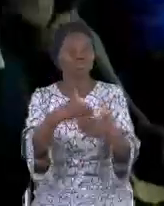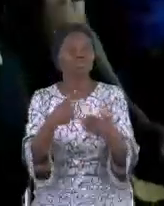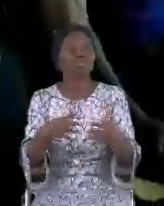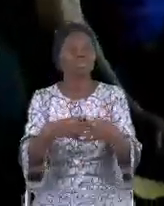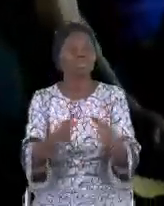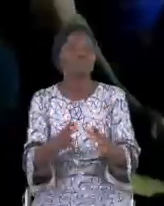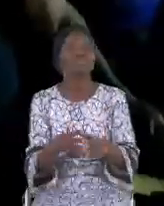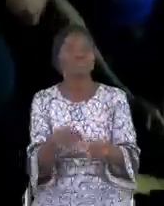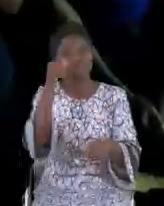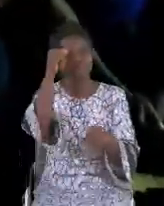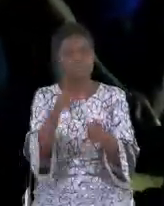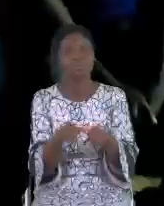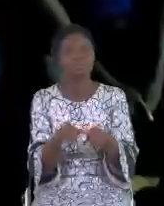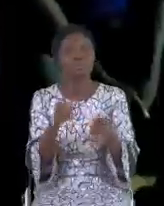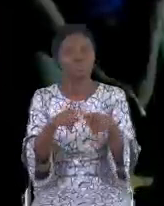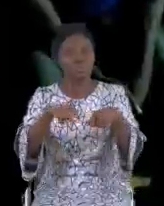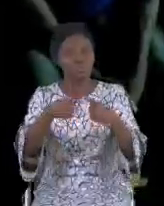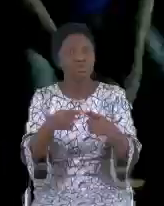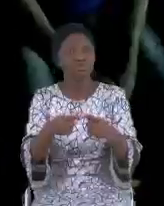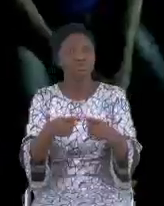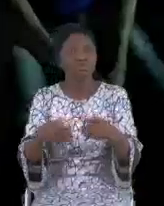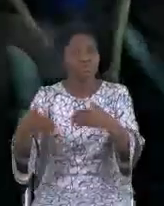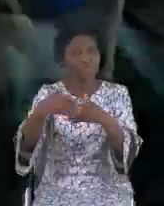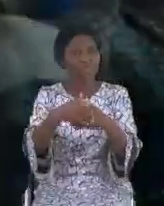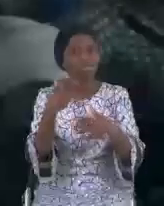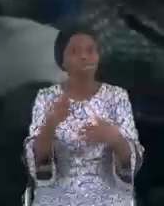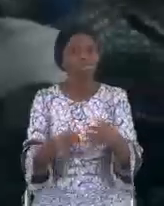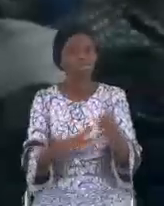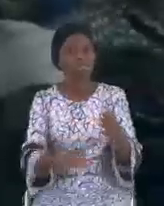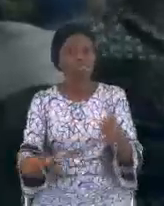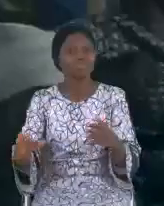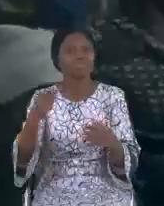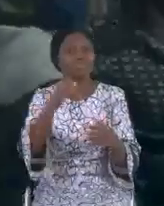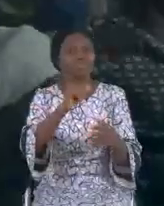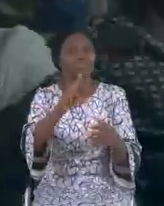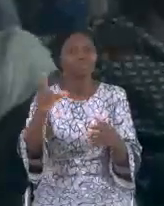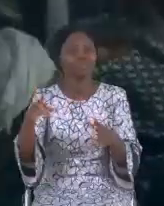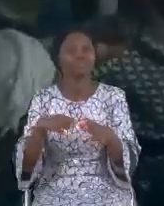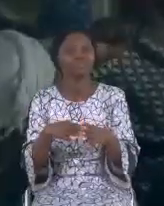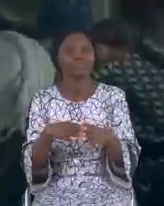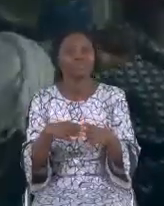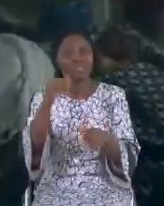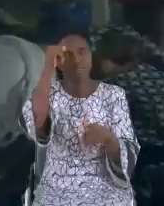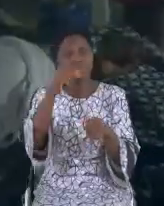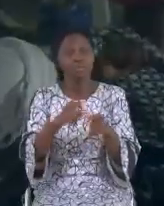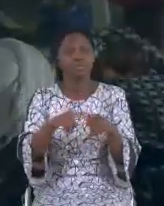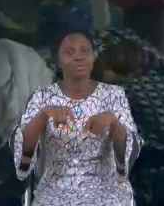go behind the children hall. Remember to go to the car